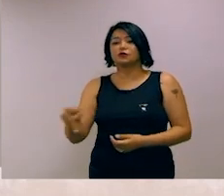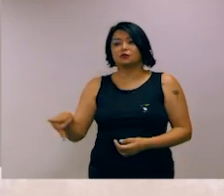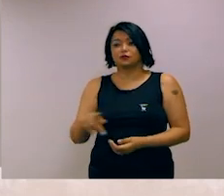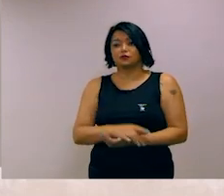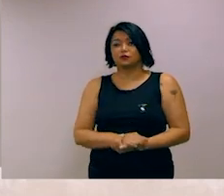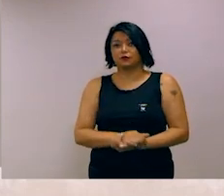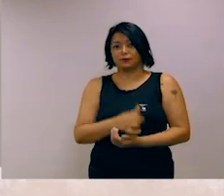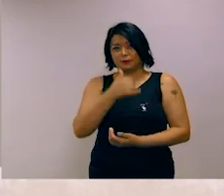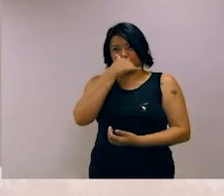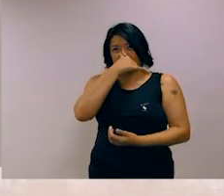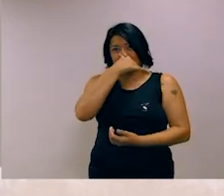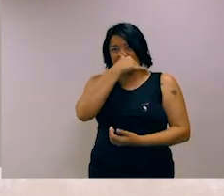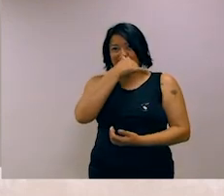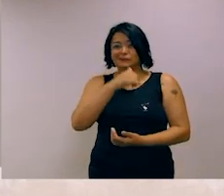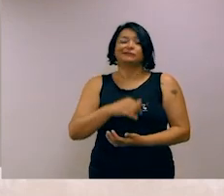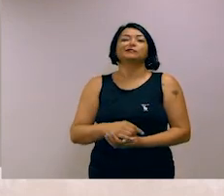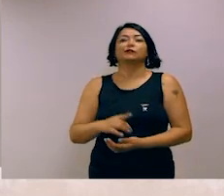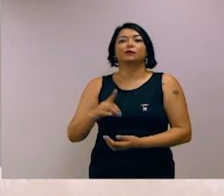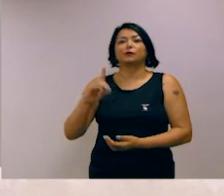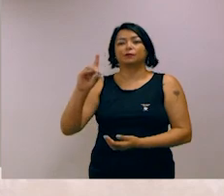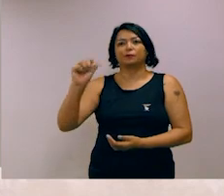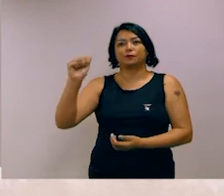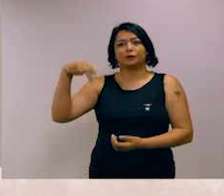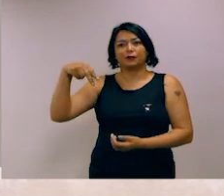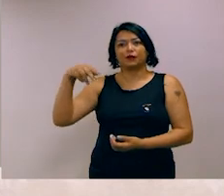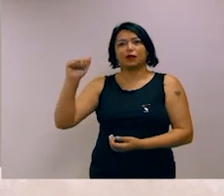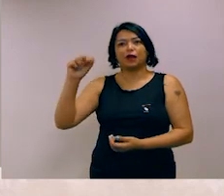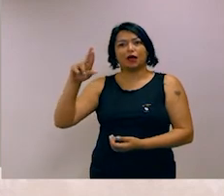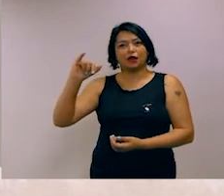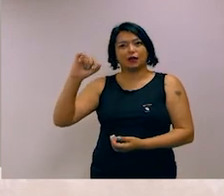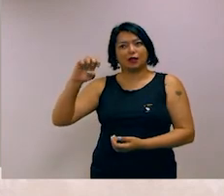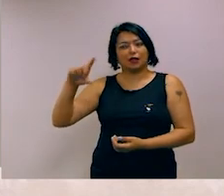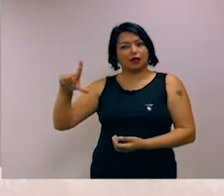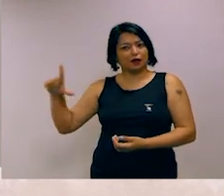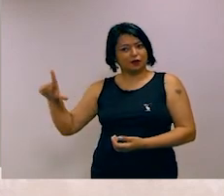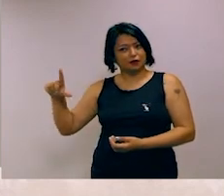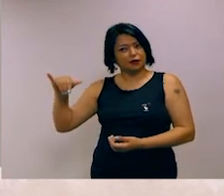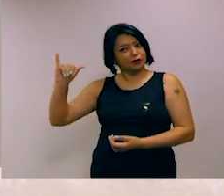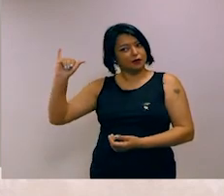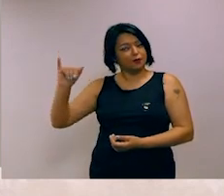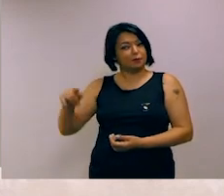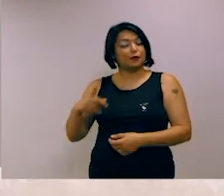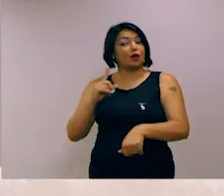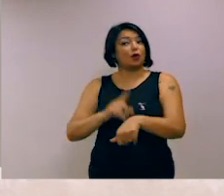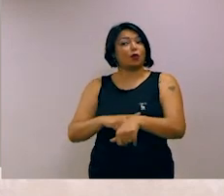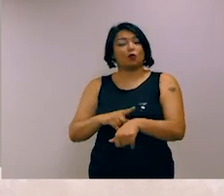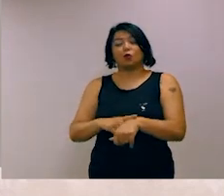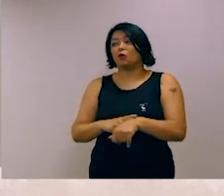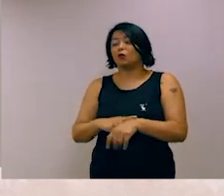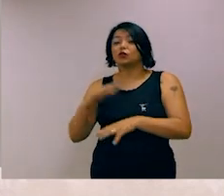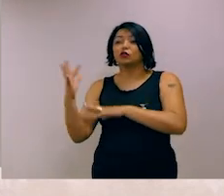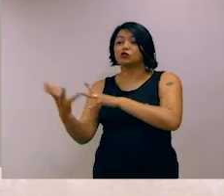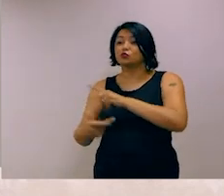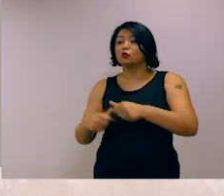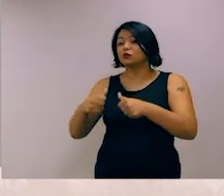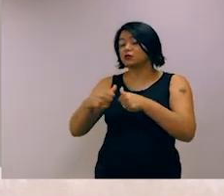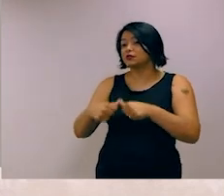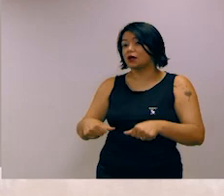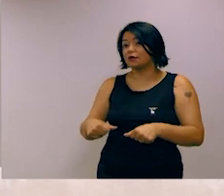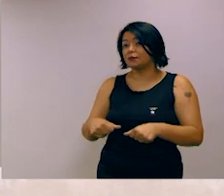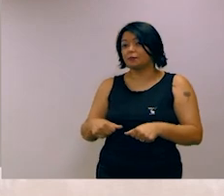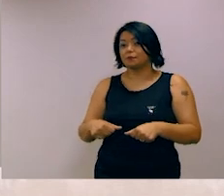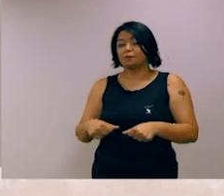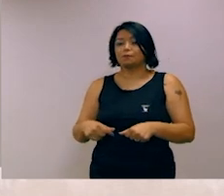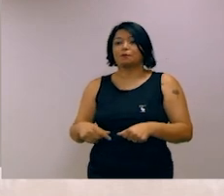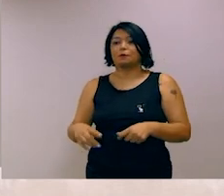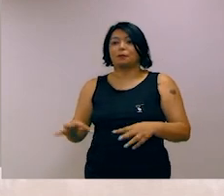researchers. And when all of our world becomes more automated and we have more data, it creates